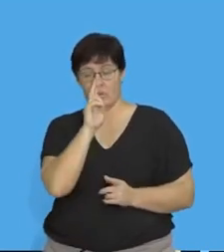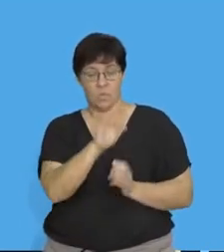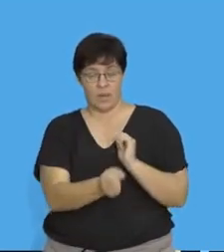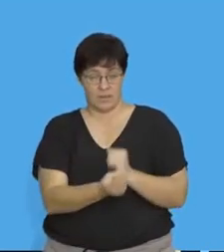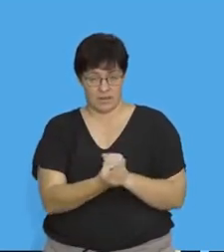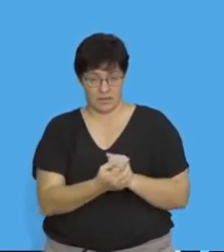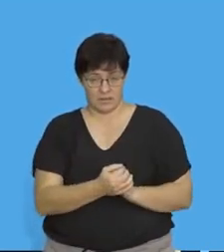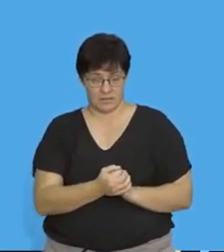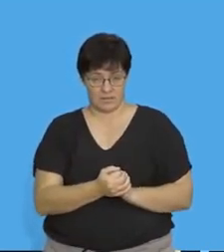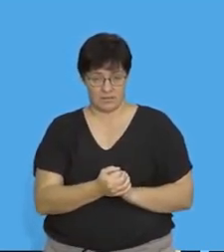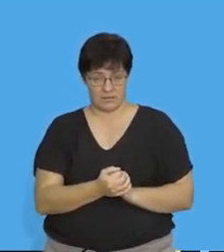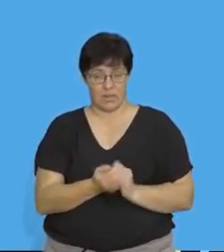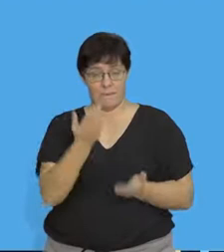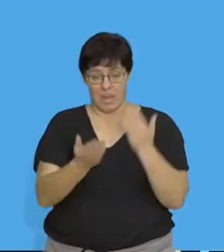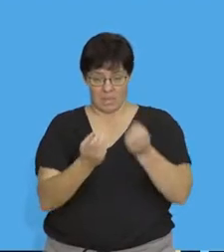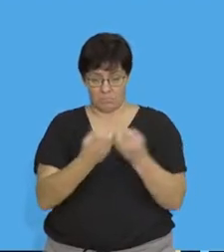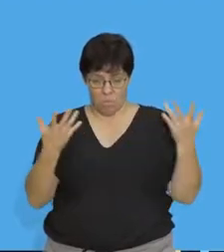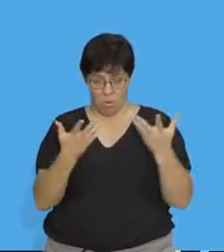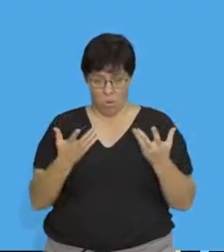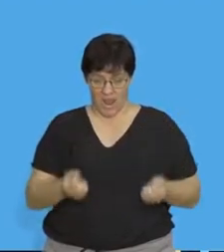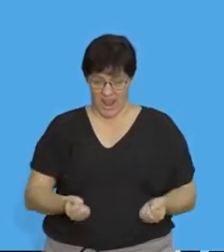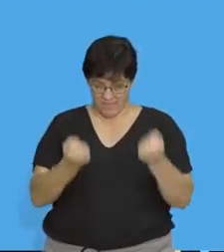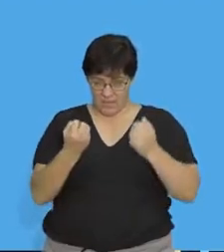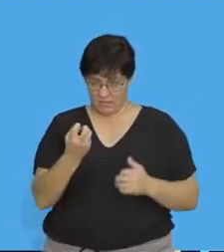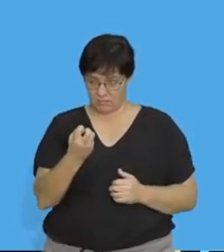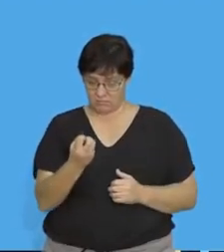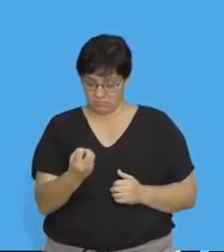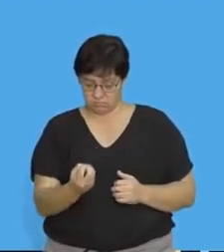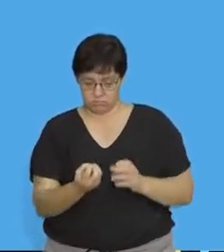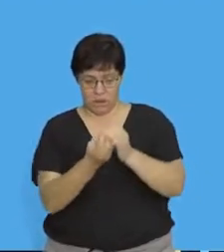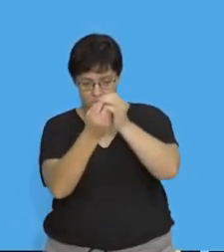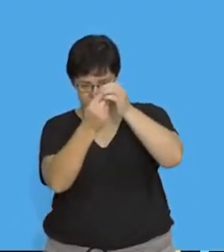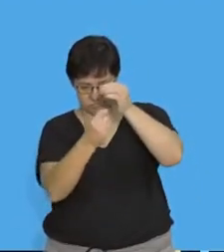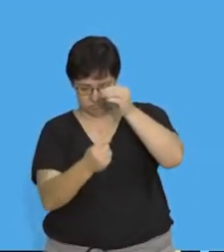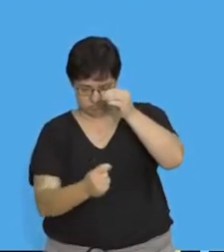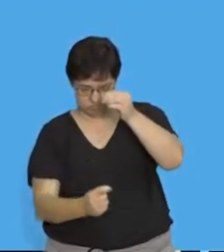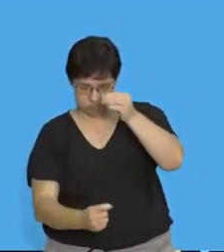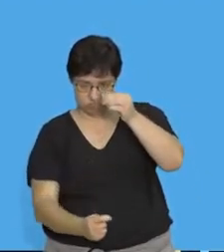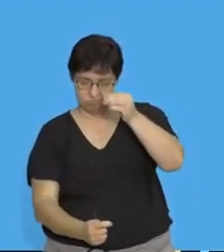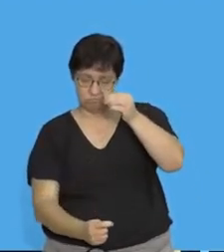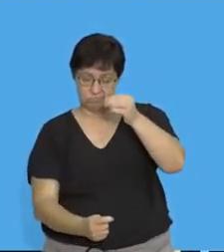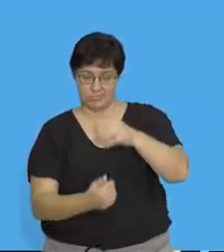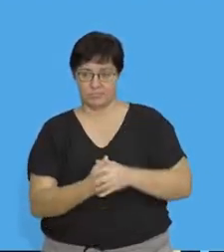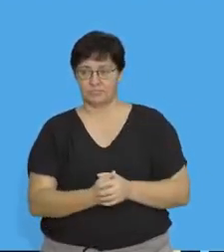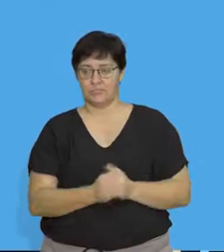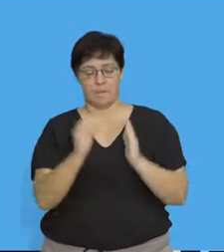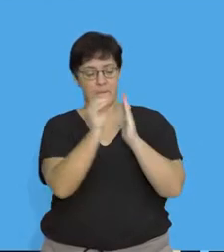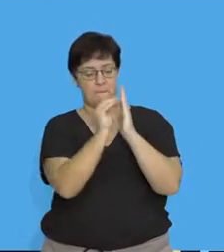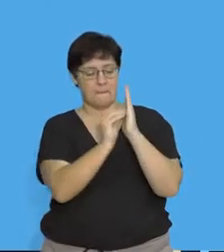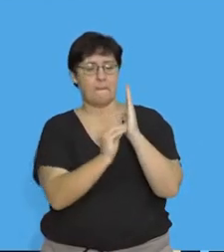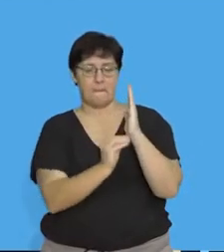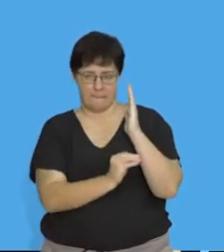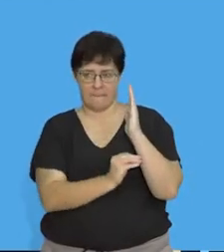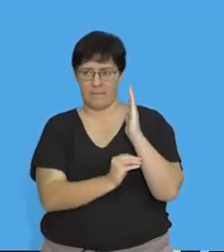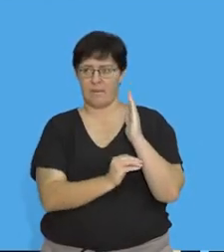As we increase the mass, we're increasing the extension, and we can tabulate that data to be